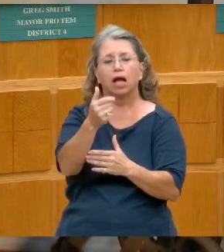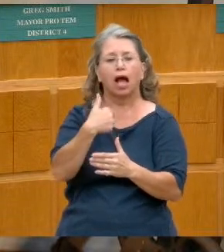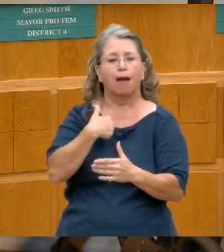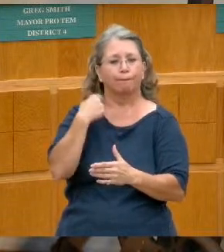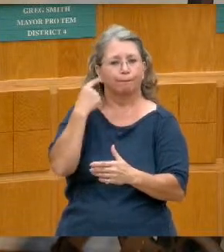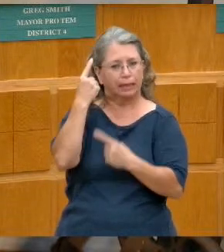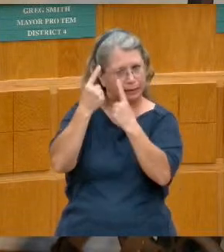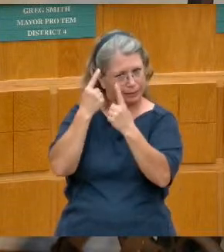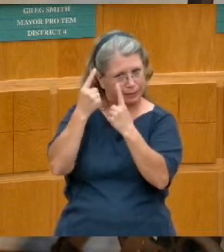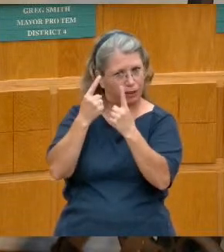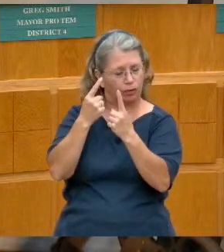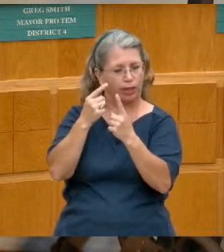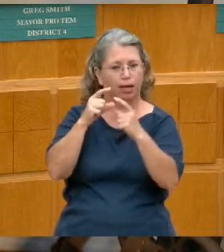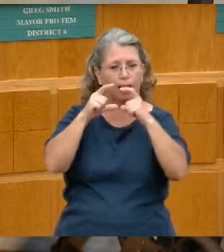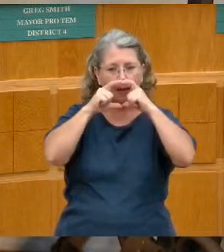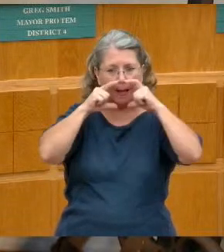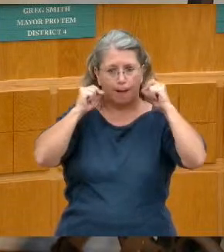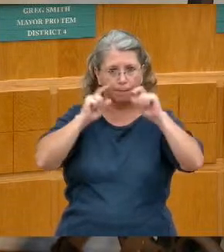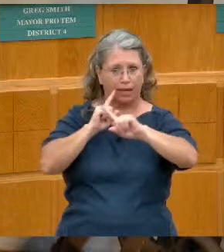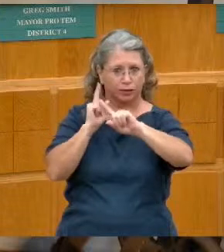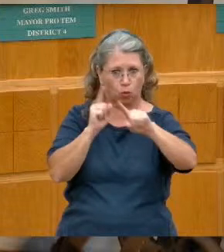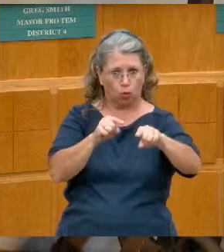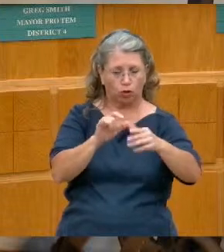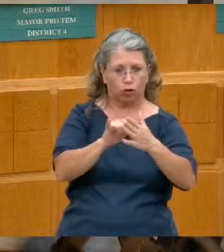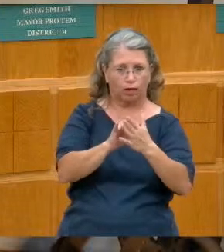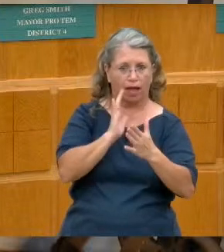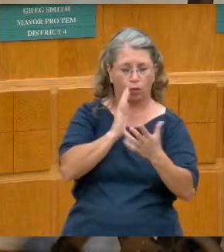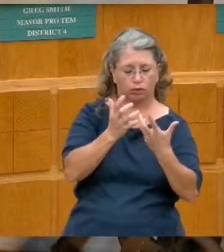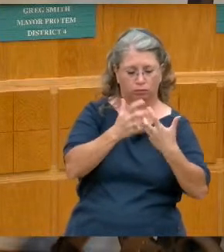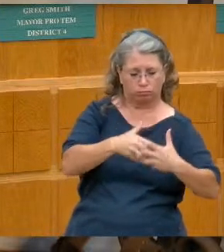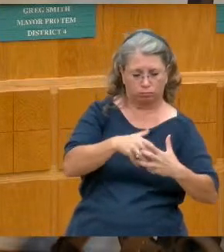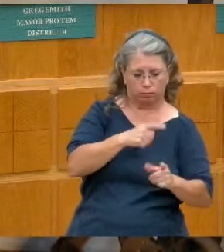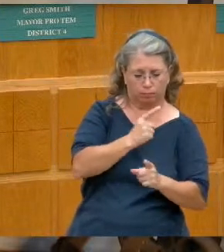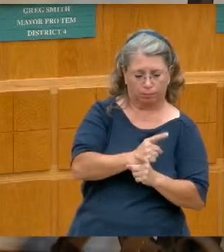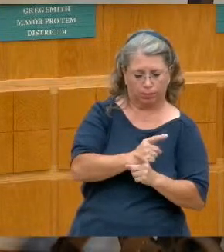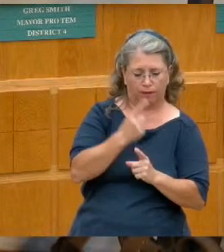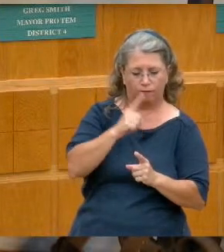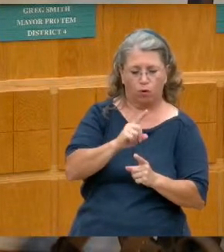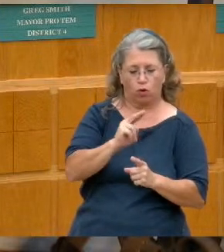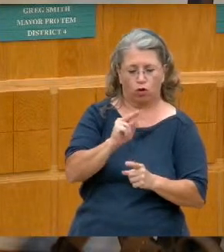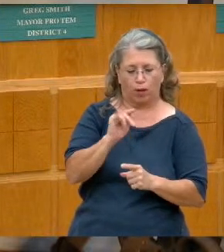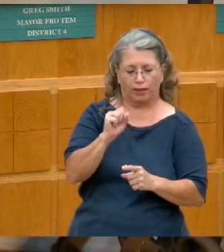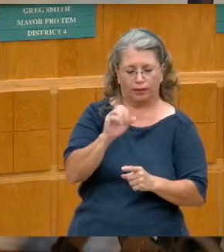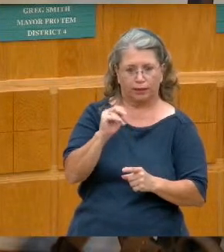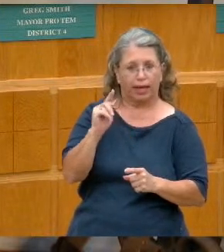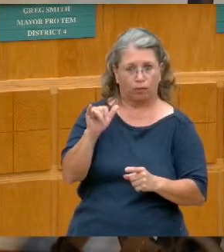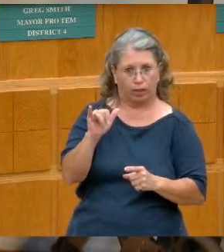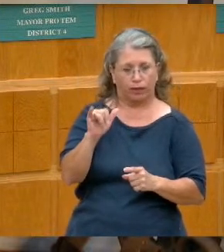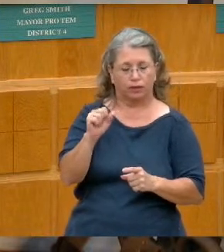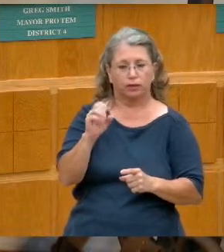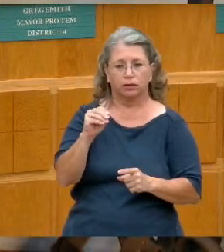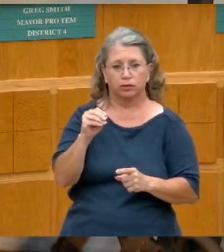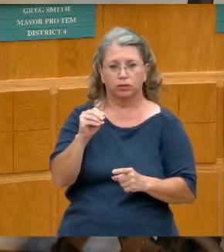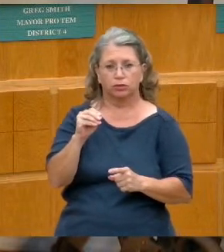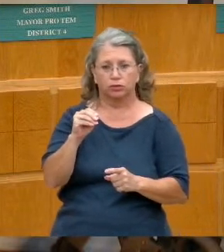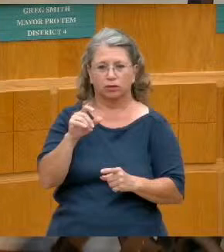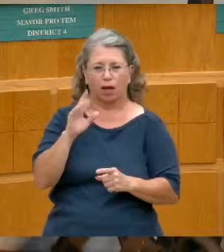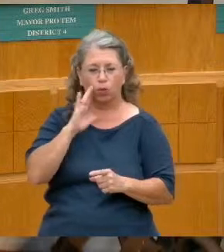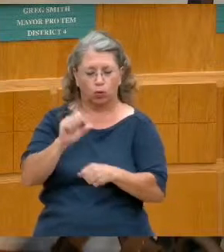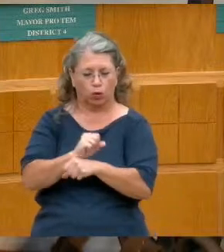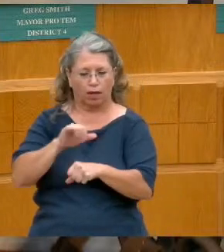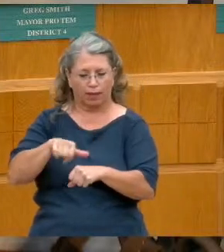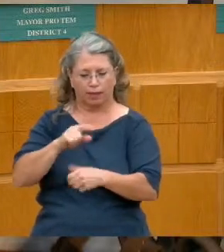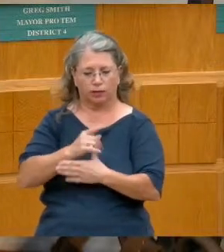order that's perfect for Nueces County this weekend. And so in the very near future, we can